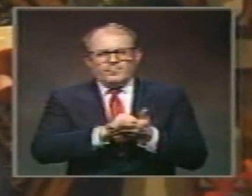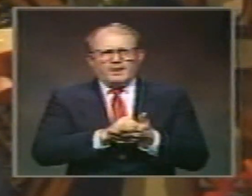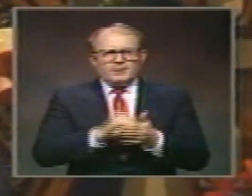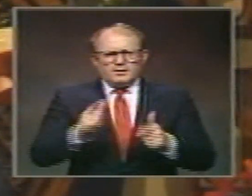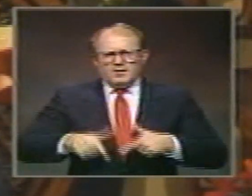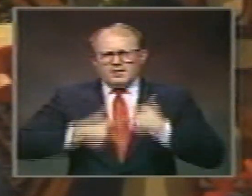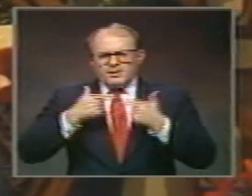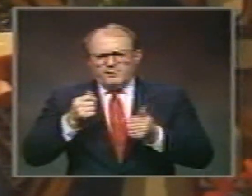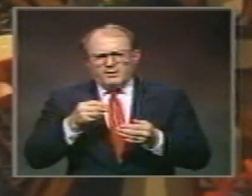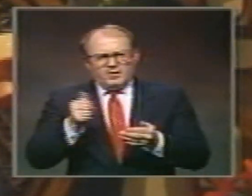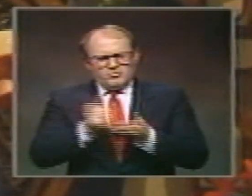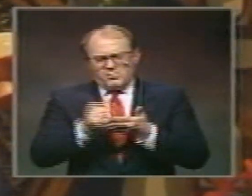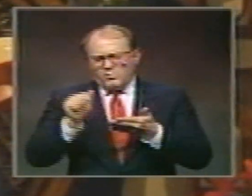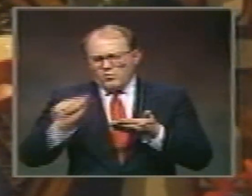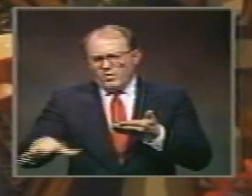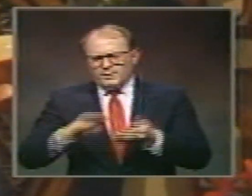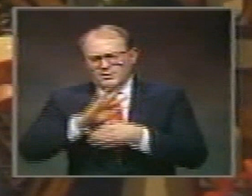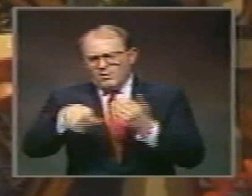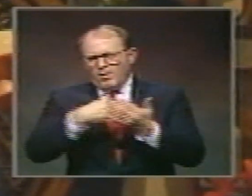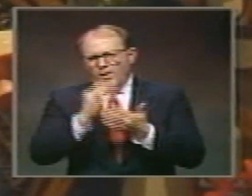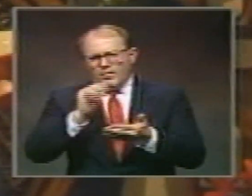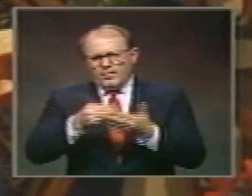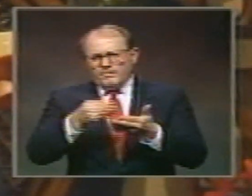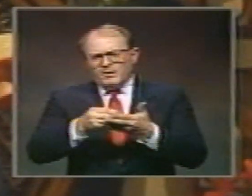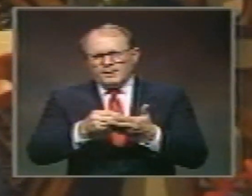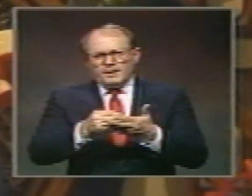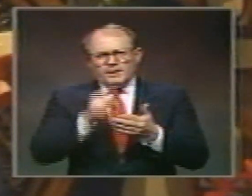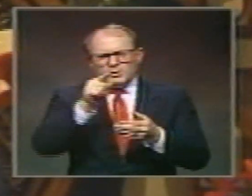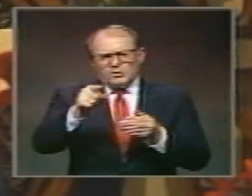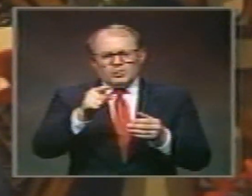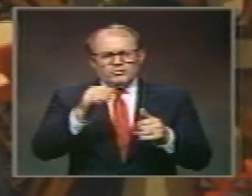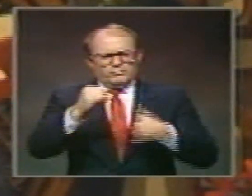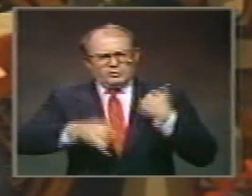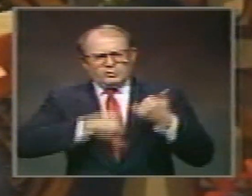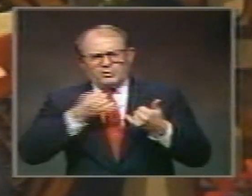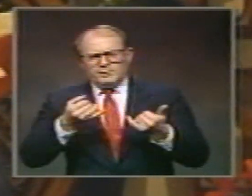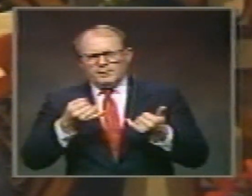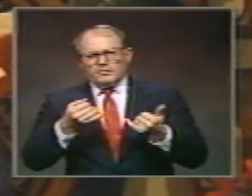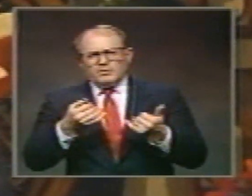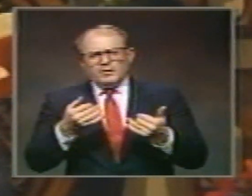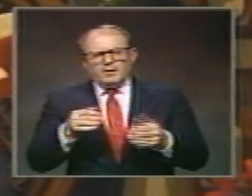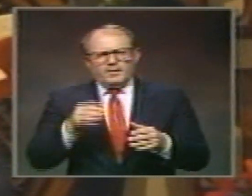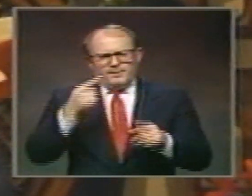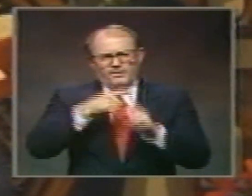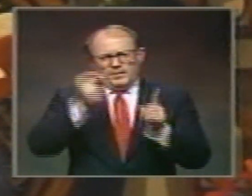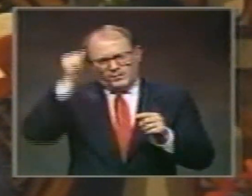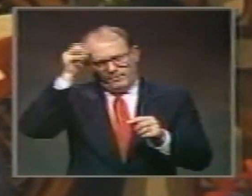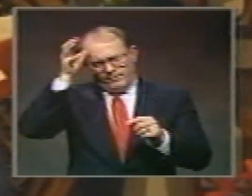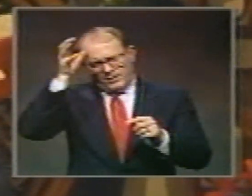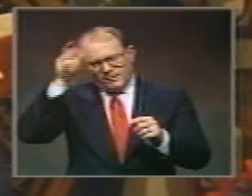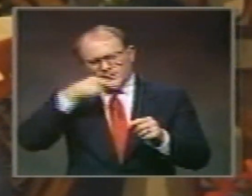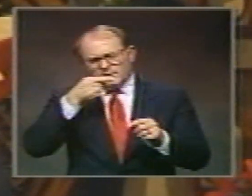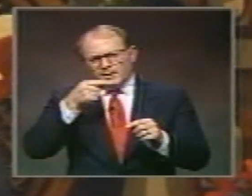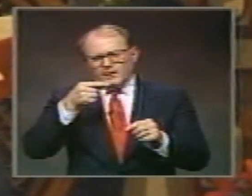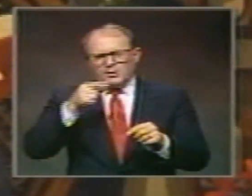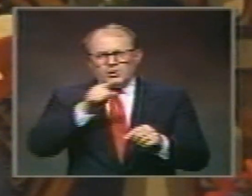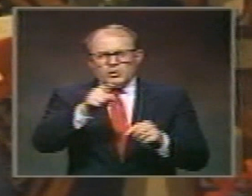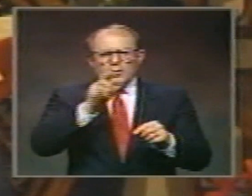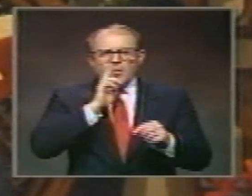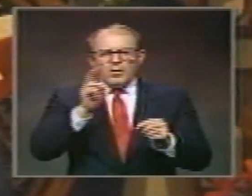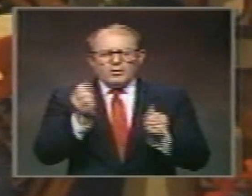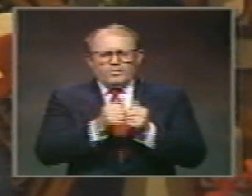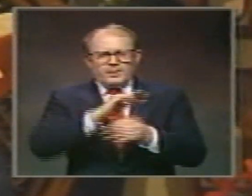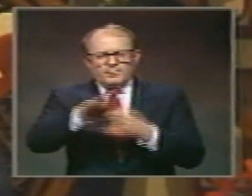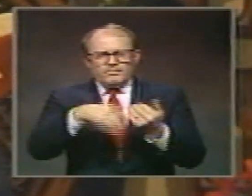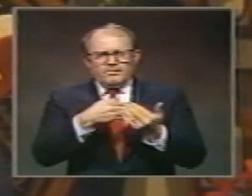harlots, thou hast killed for him the fatted calf. And he said unto him, Son, Thou art with me, and all that I have is